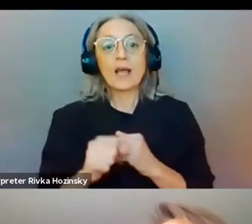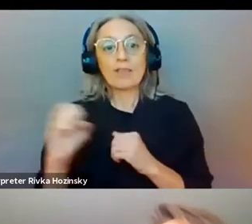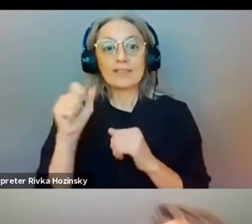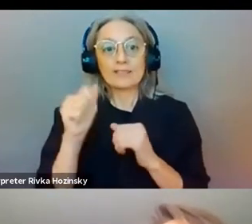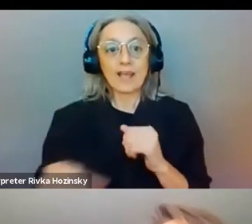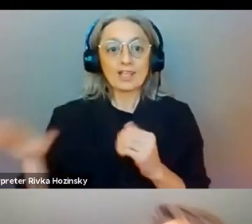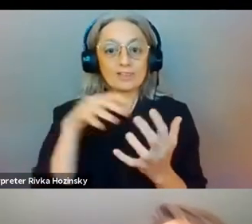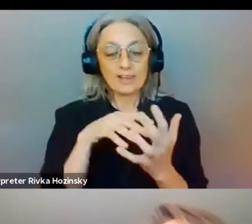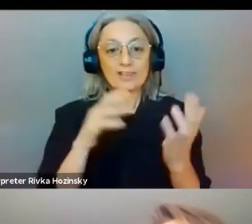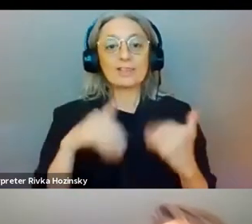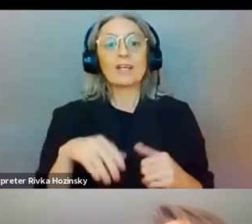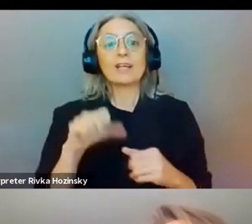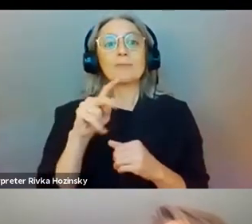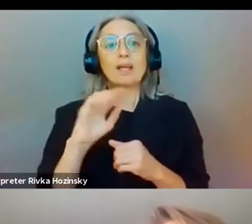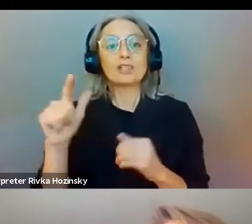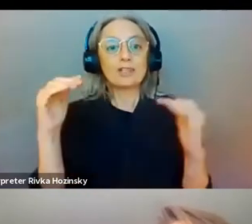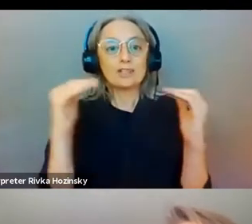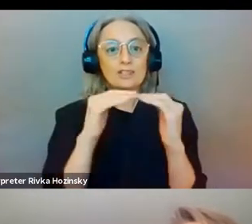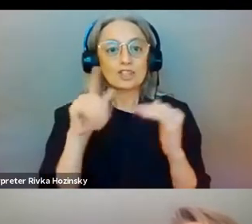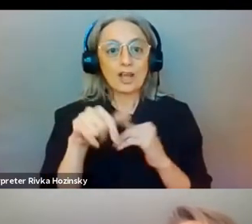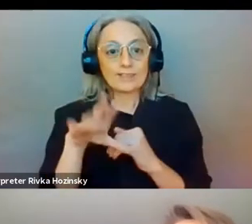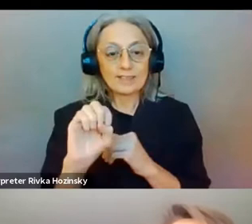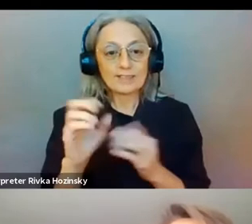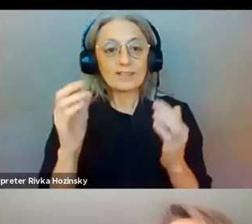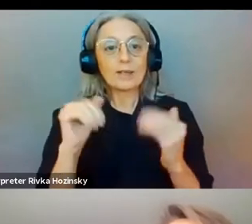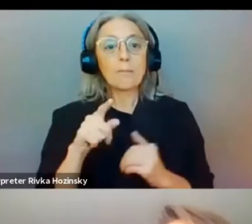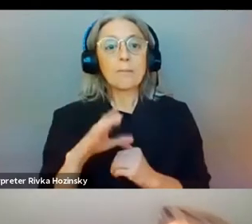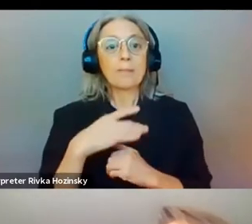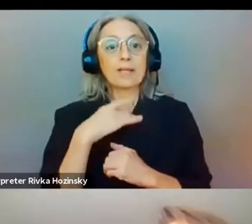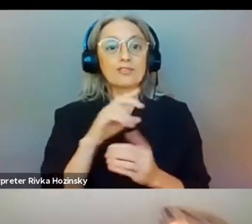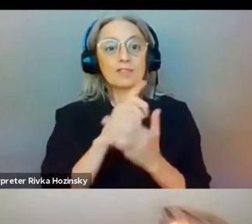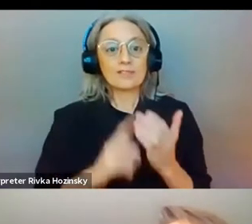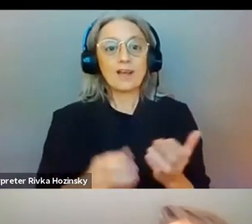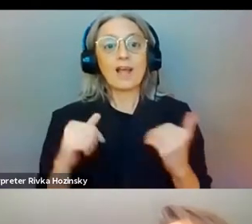studies, spatial justice, public interest design, and heritage